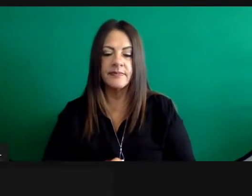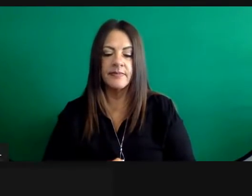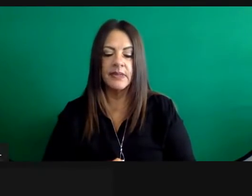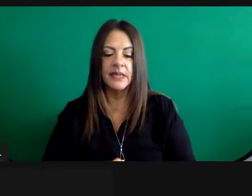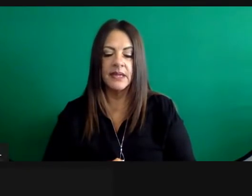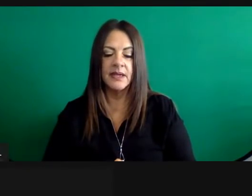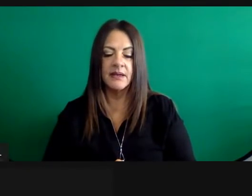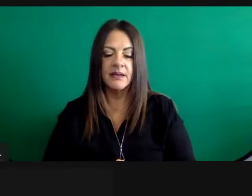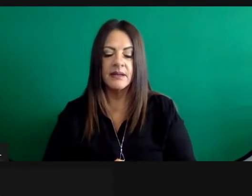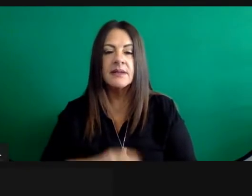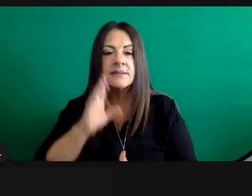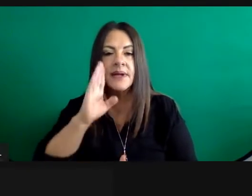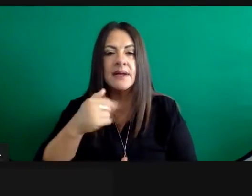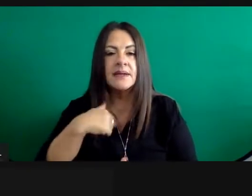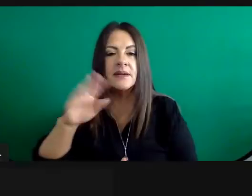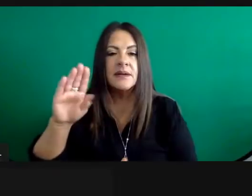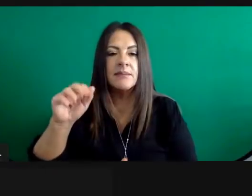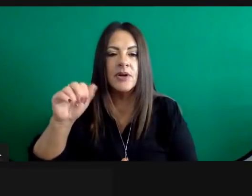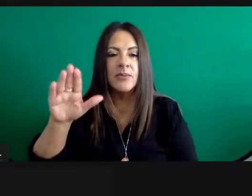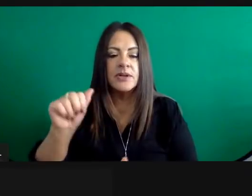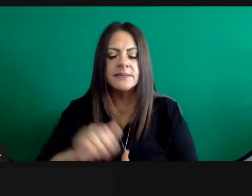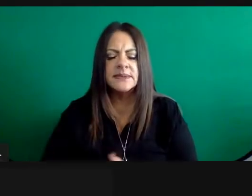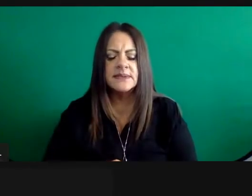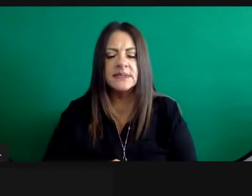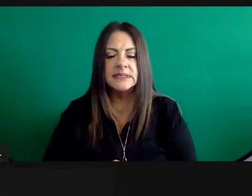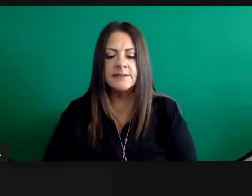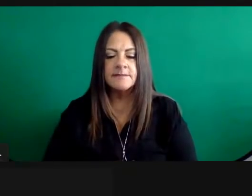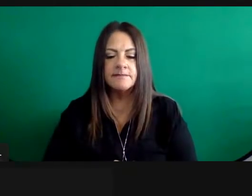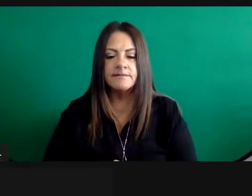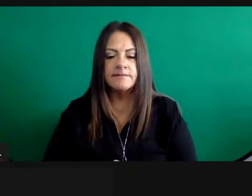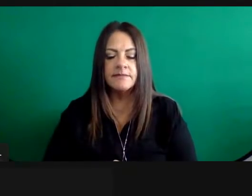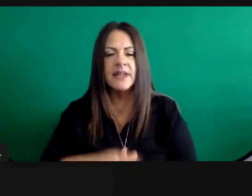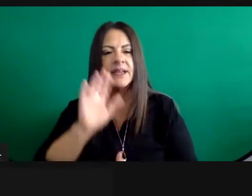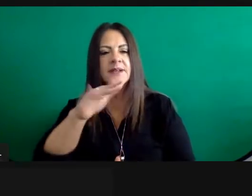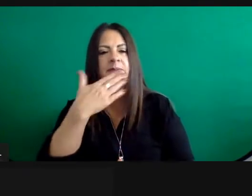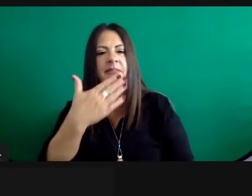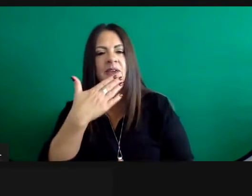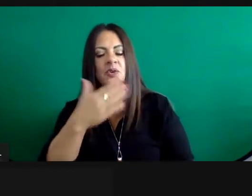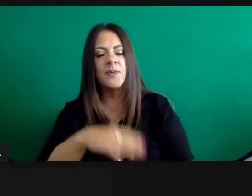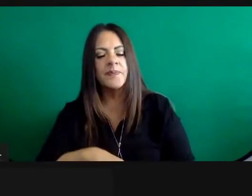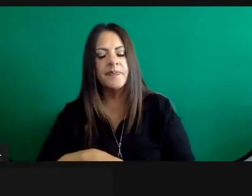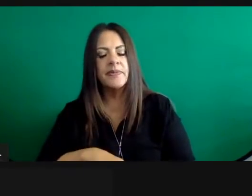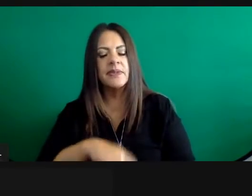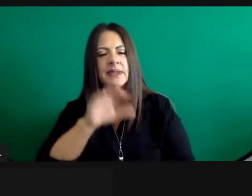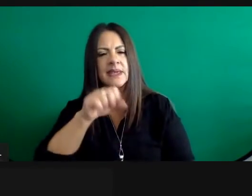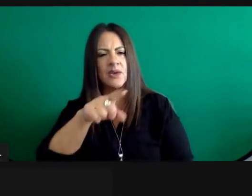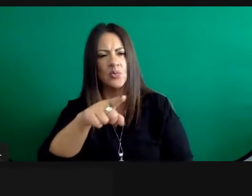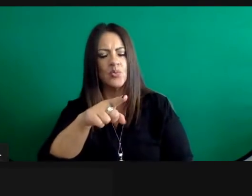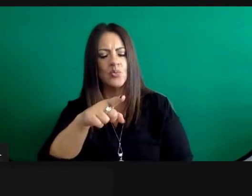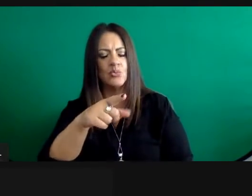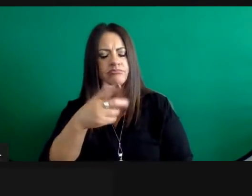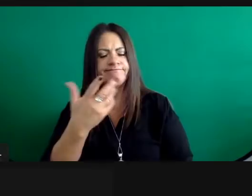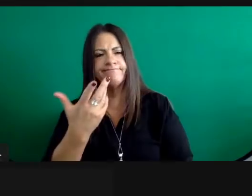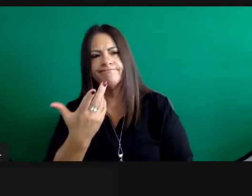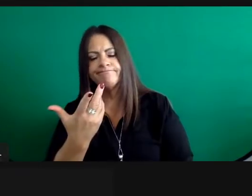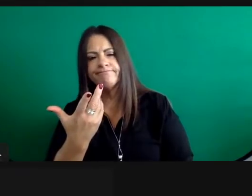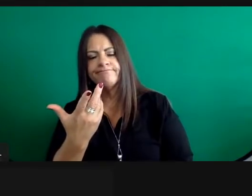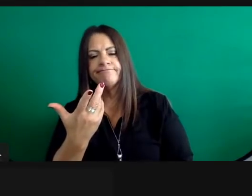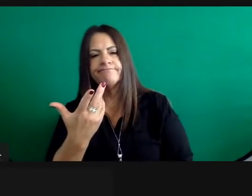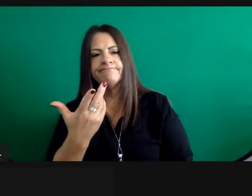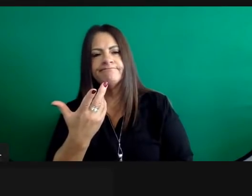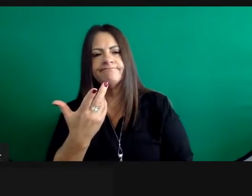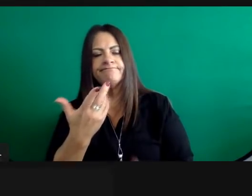Hello, this is Barbara. Yes, Dr. Ghaly, thank you. Can you please talk